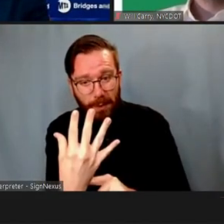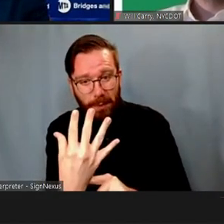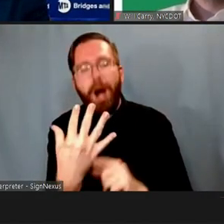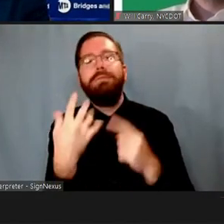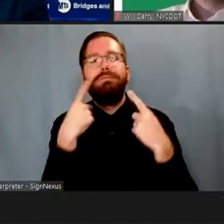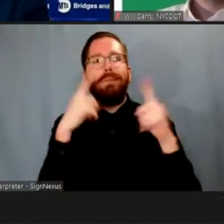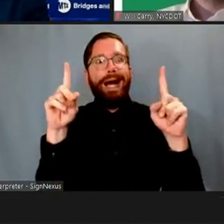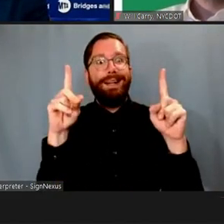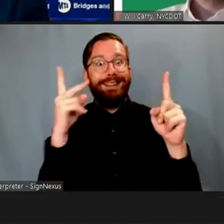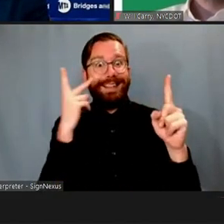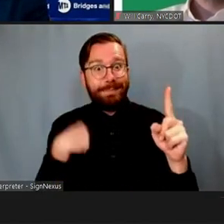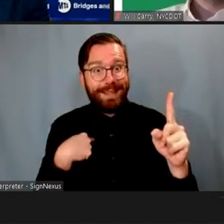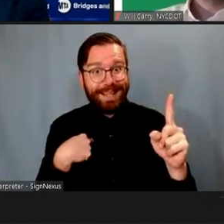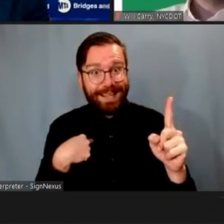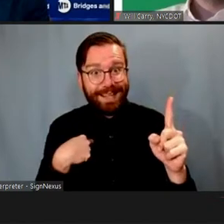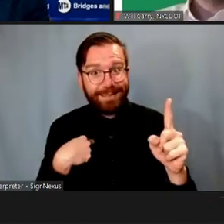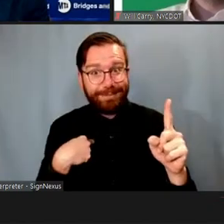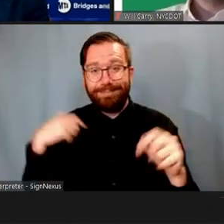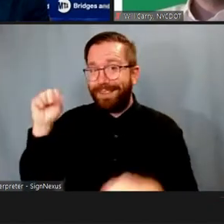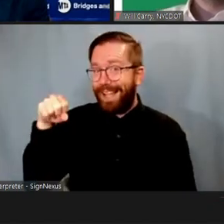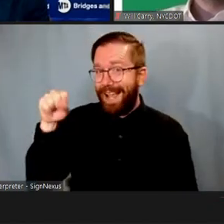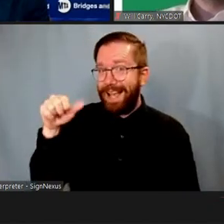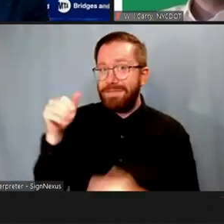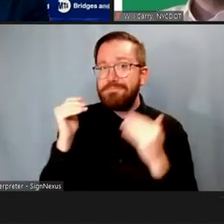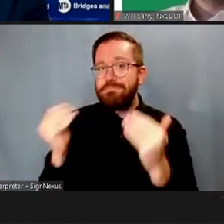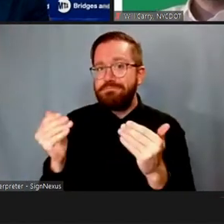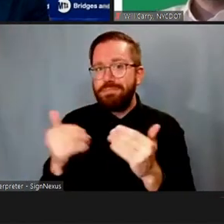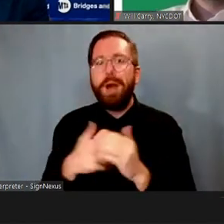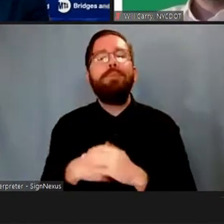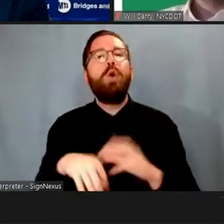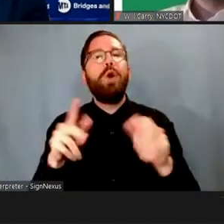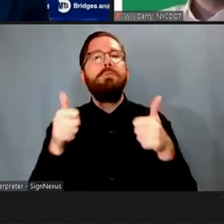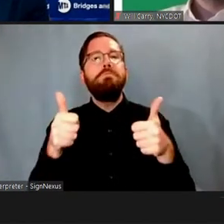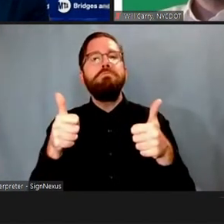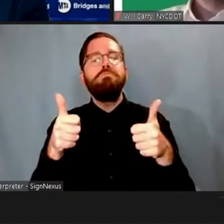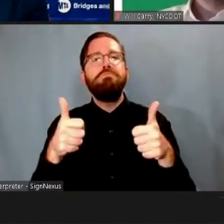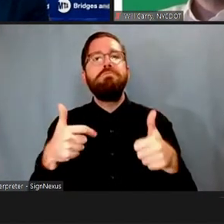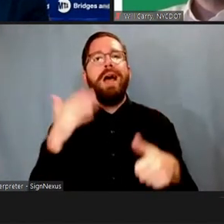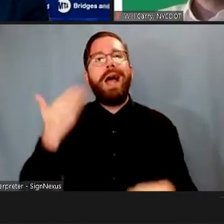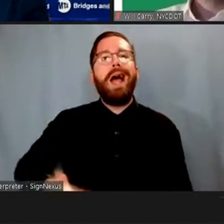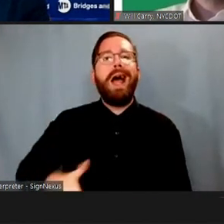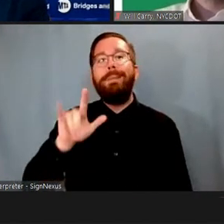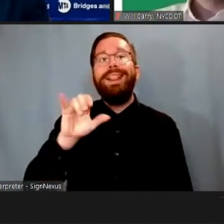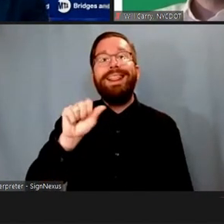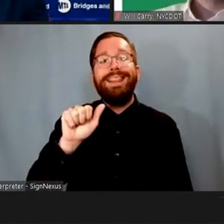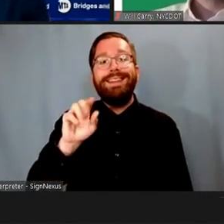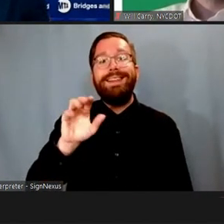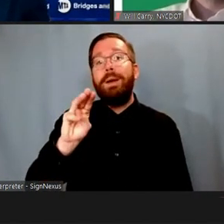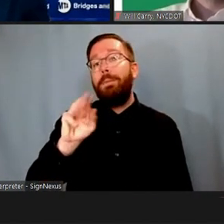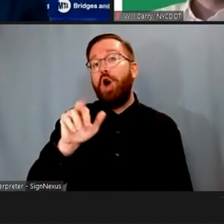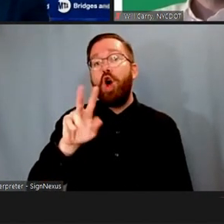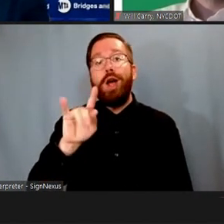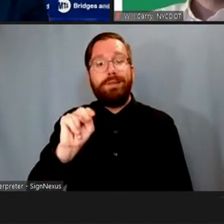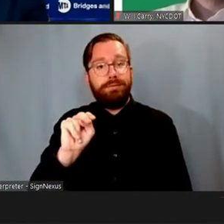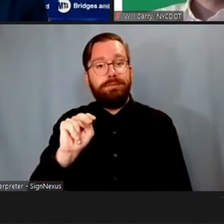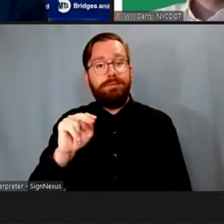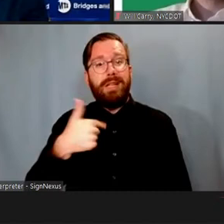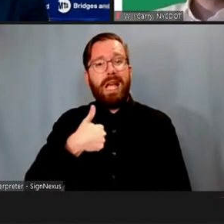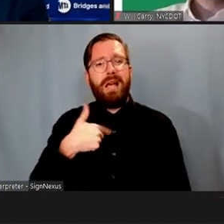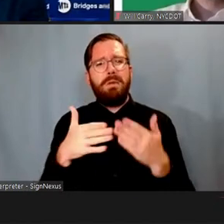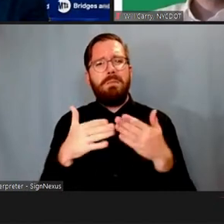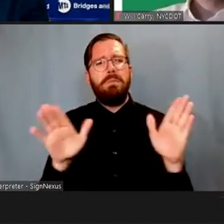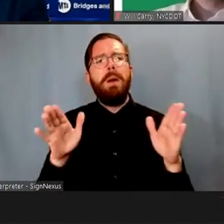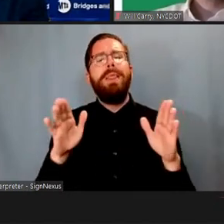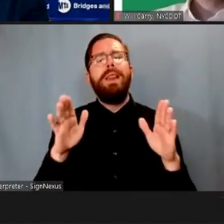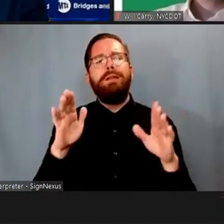can you see me yes we can please proceed oh good hi i'm lisa martin um i'm a public high school teacher i